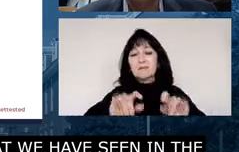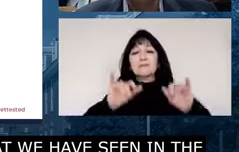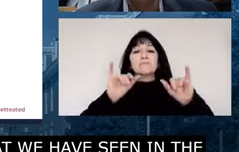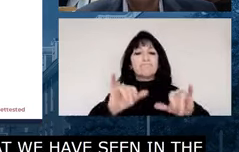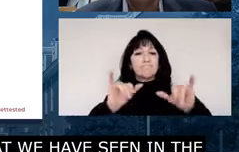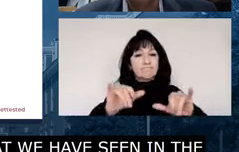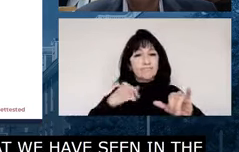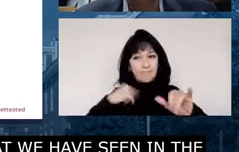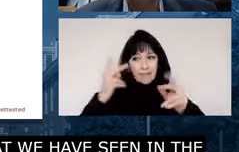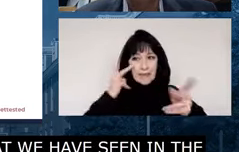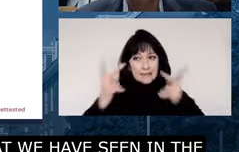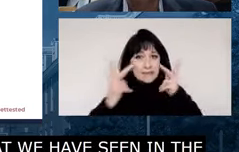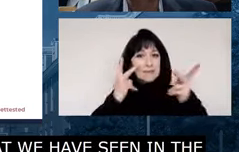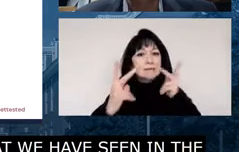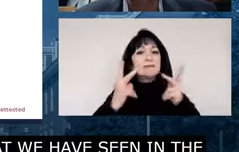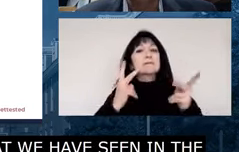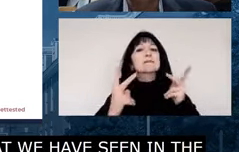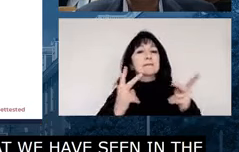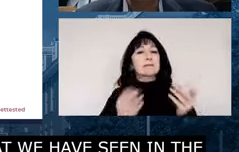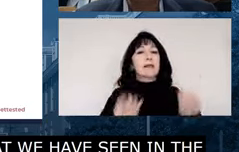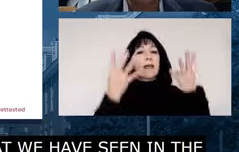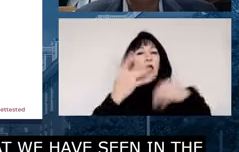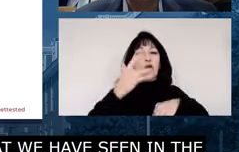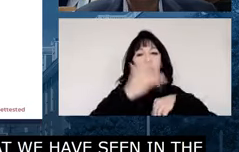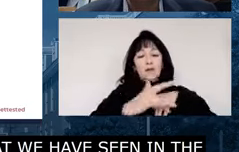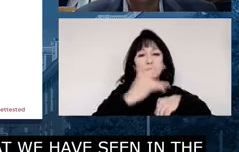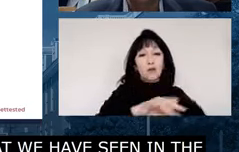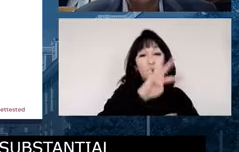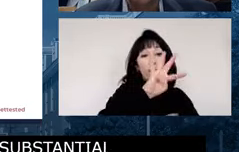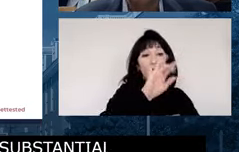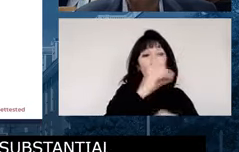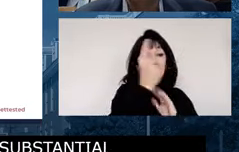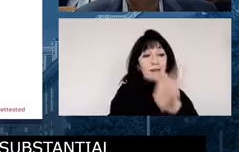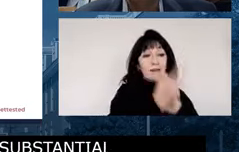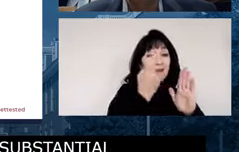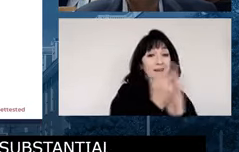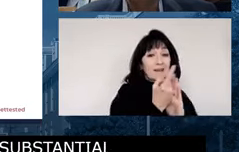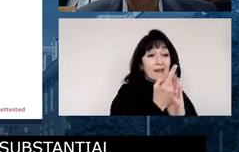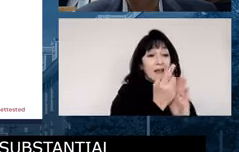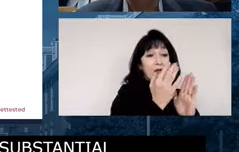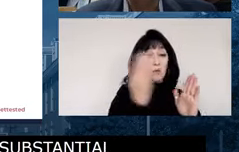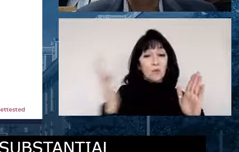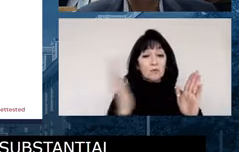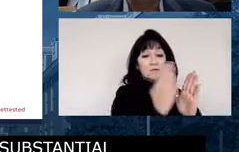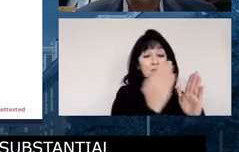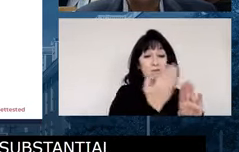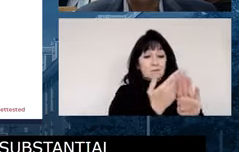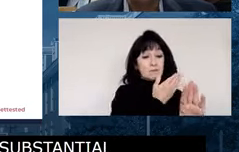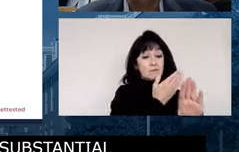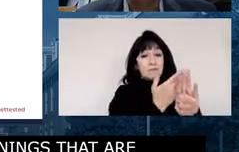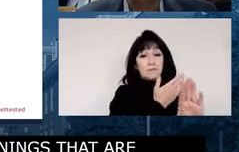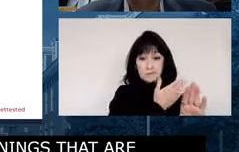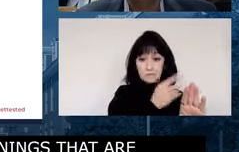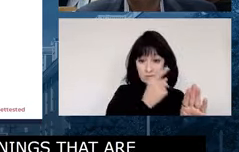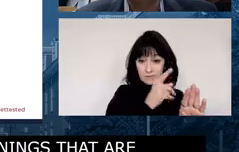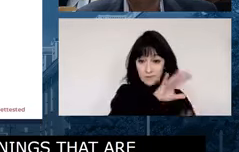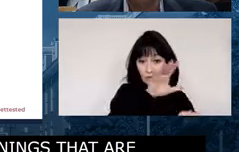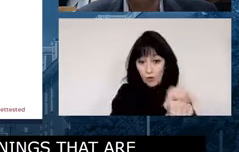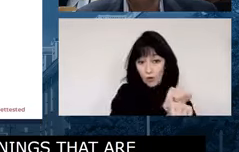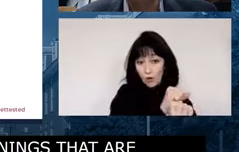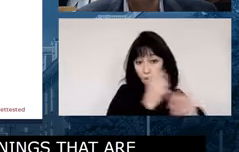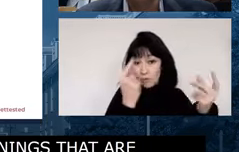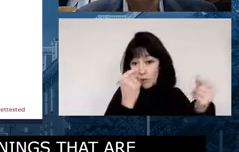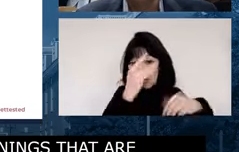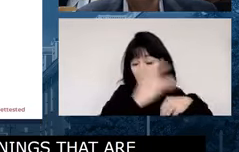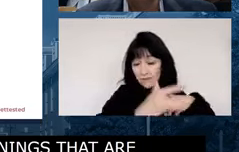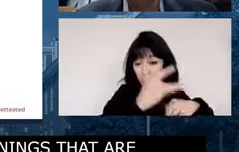were available, 48 and 72 hours prior to our appointments for those sites that did